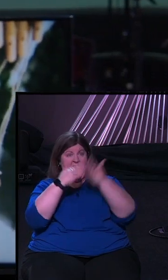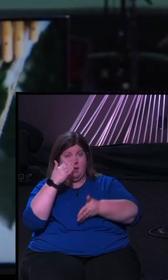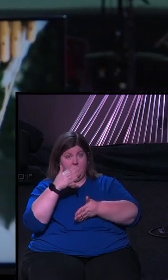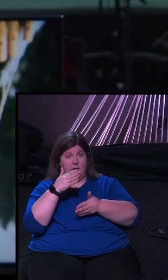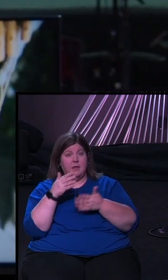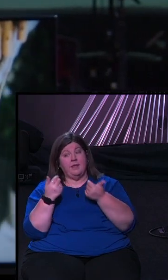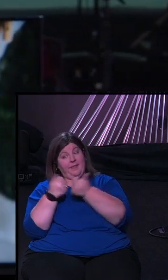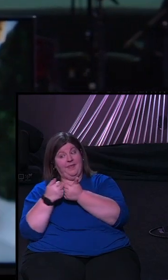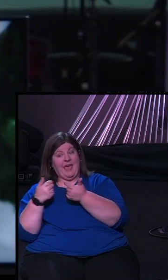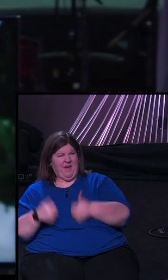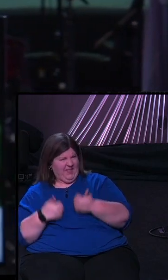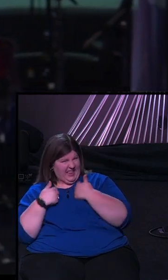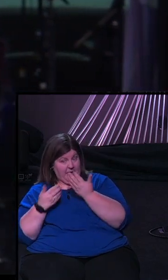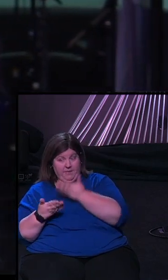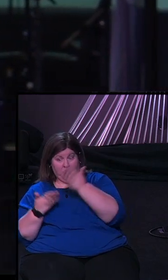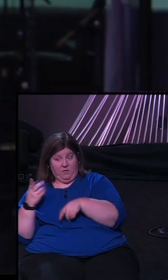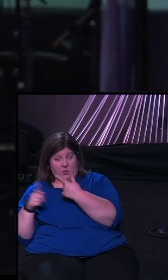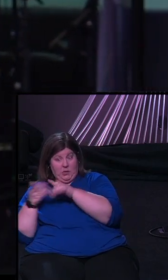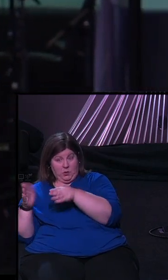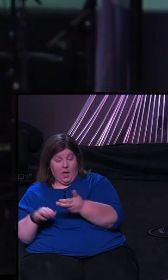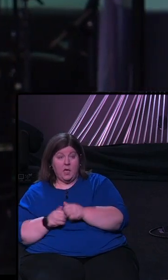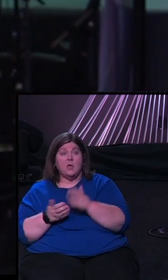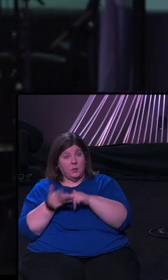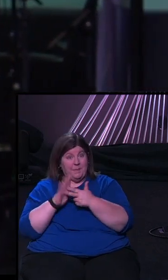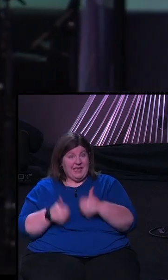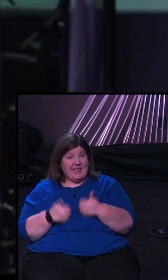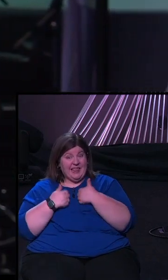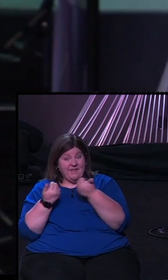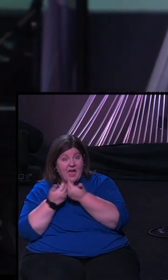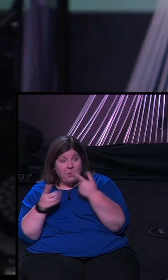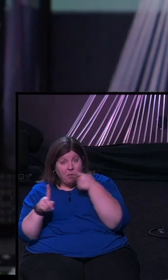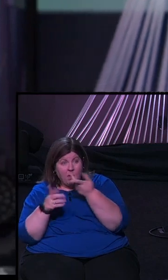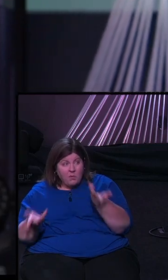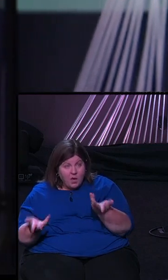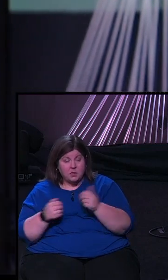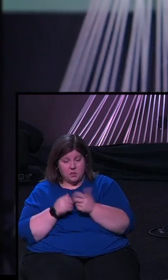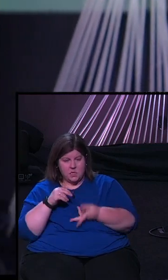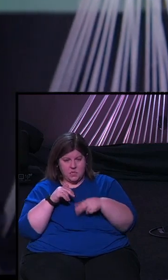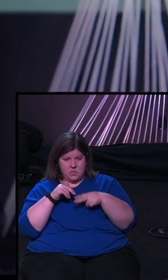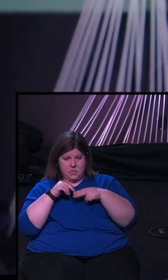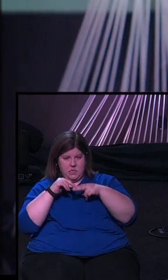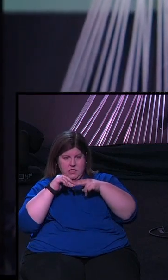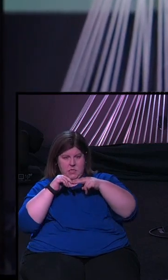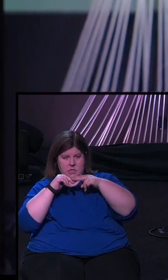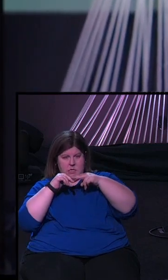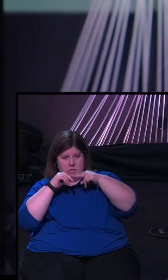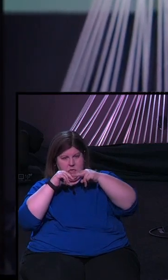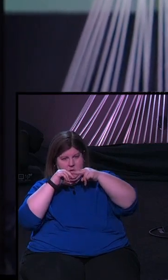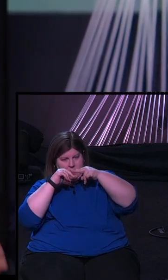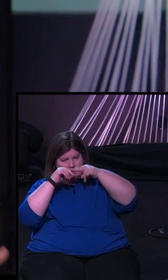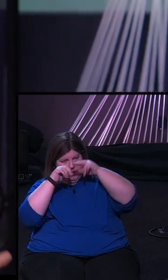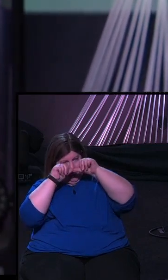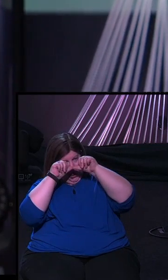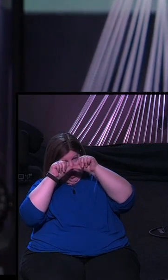when you die. Therefore, oftentimes the goal of the game of life is to get the highest number possible. And